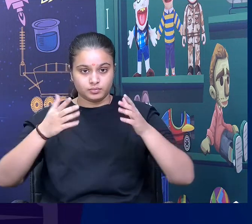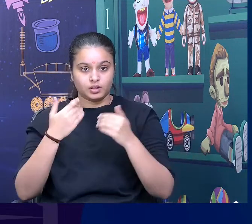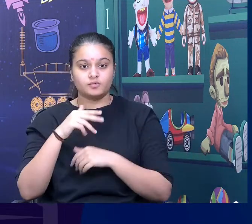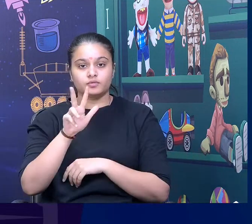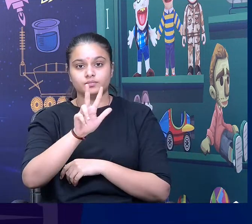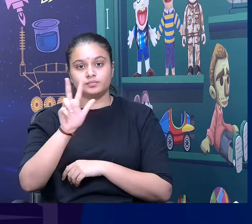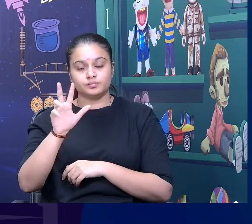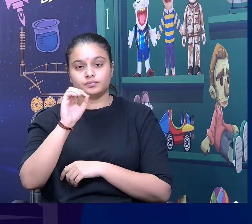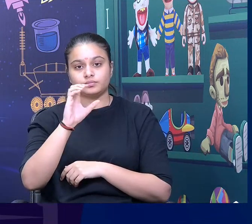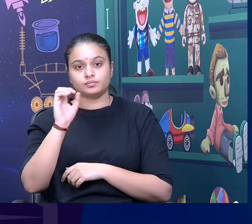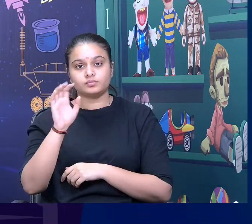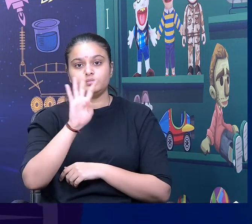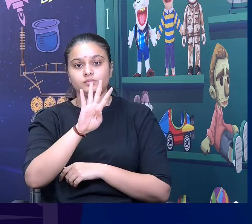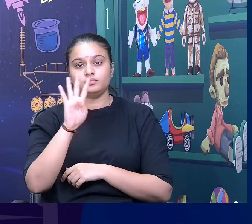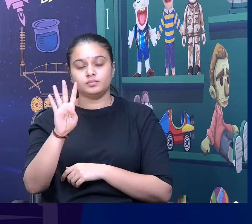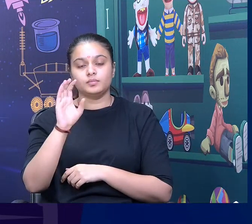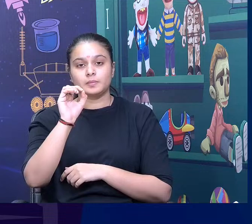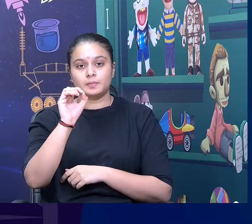is